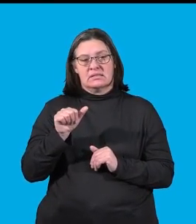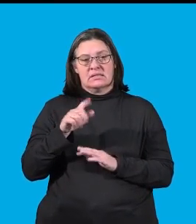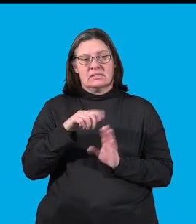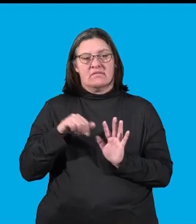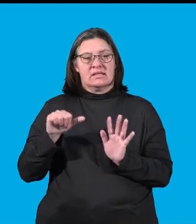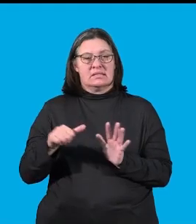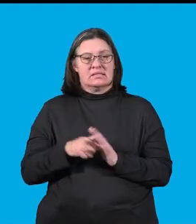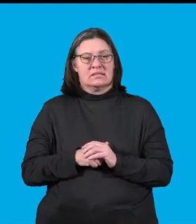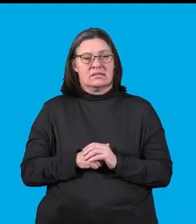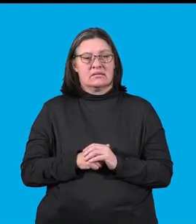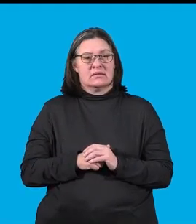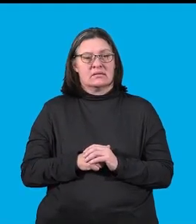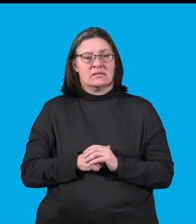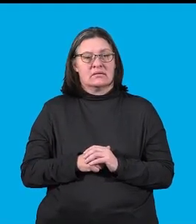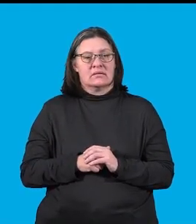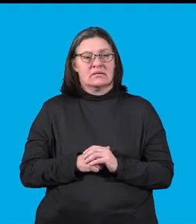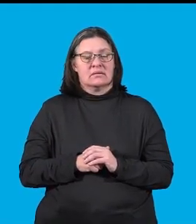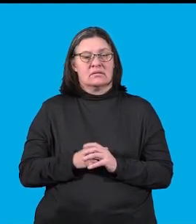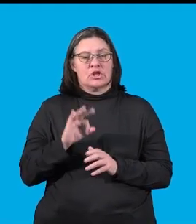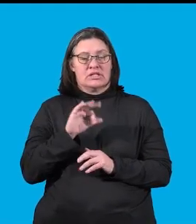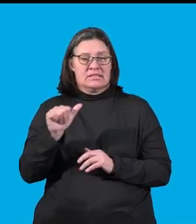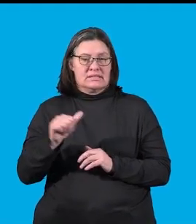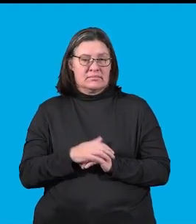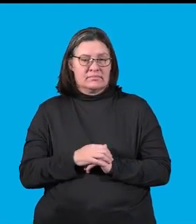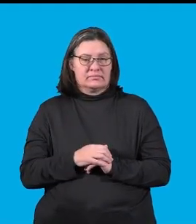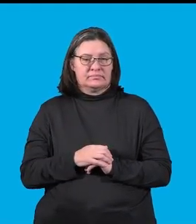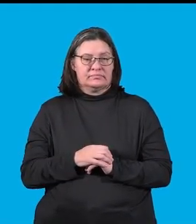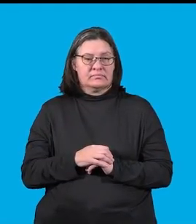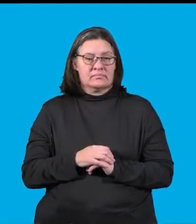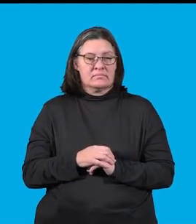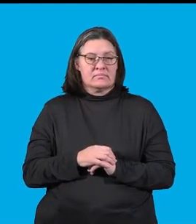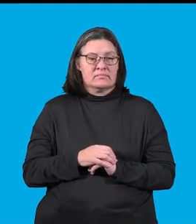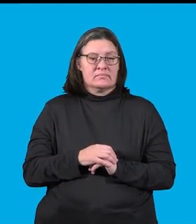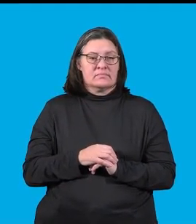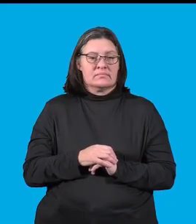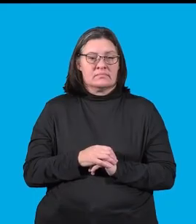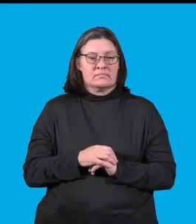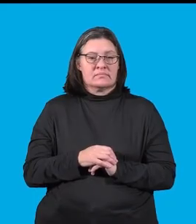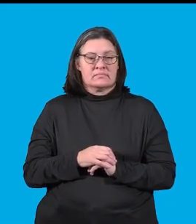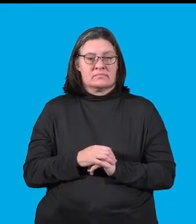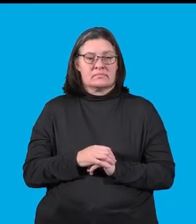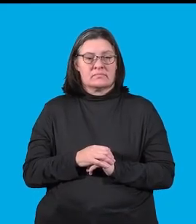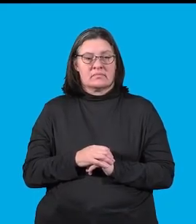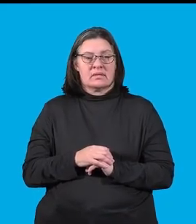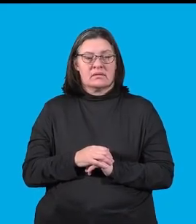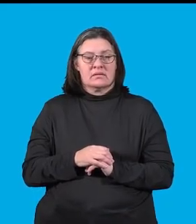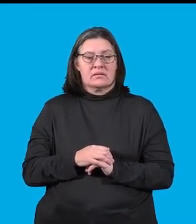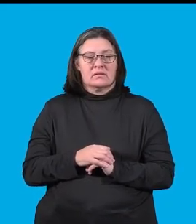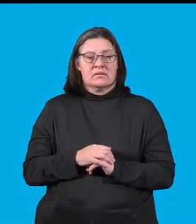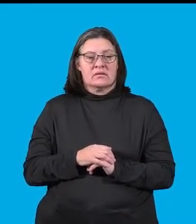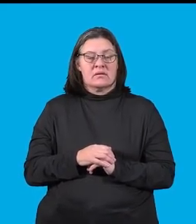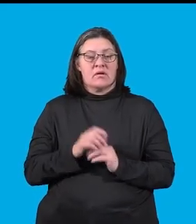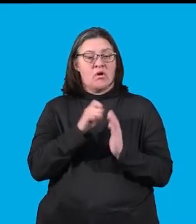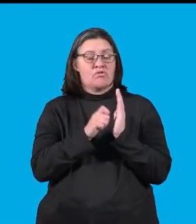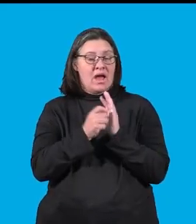216 divided by 6 is going to be 36.